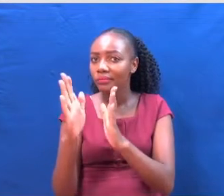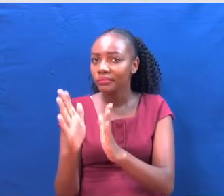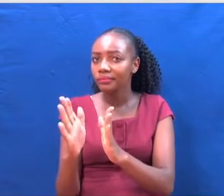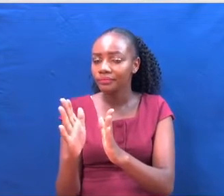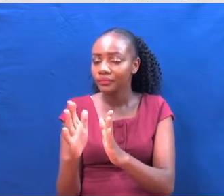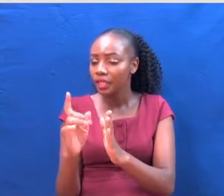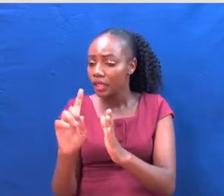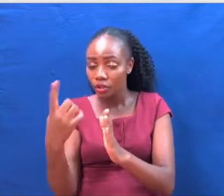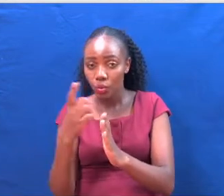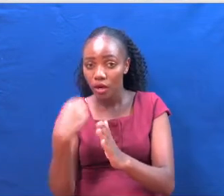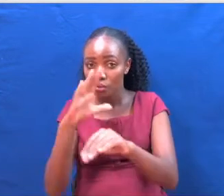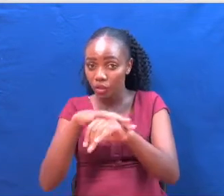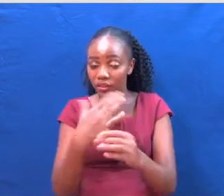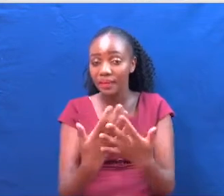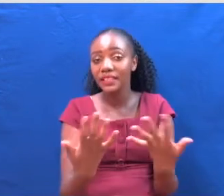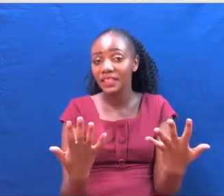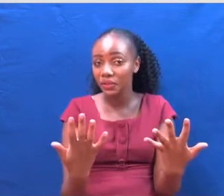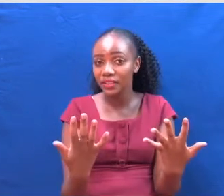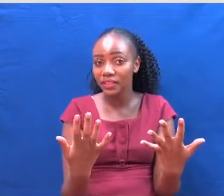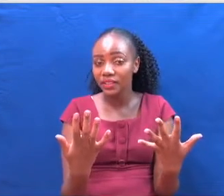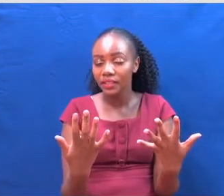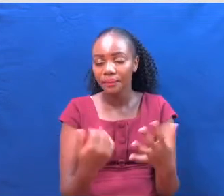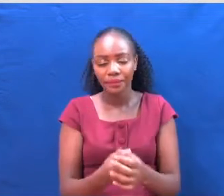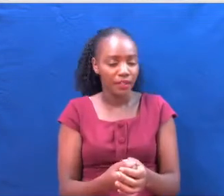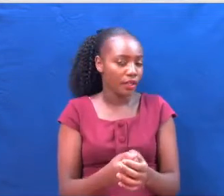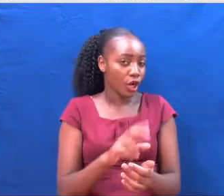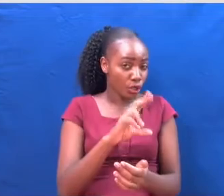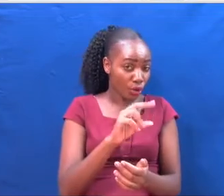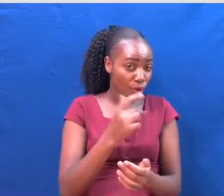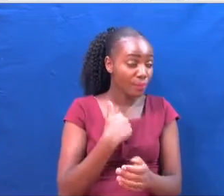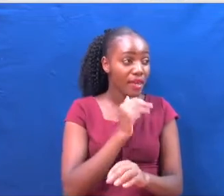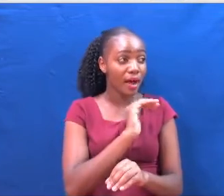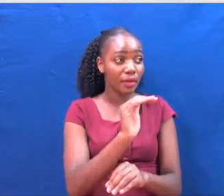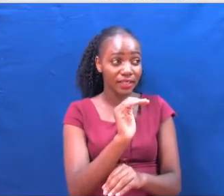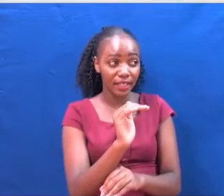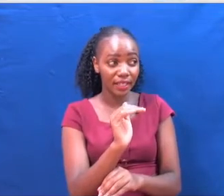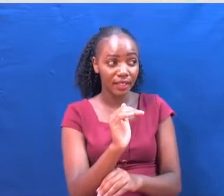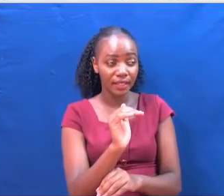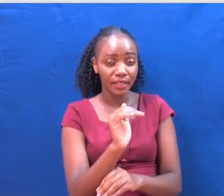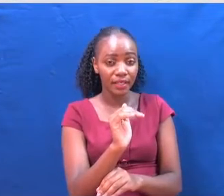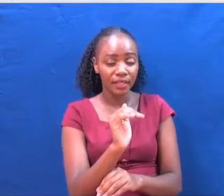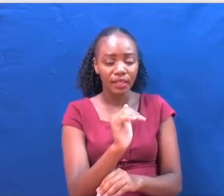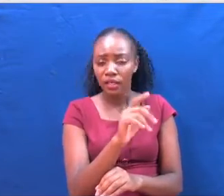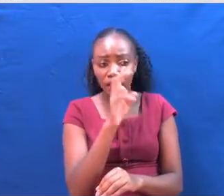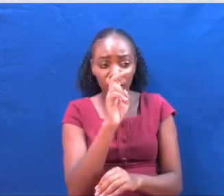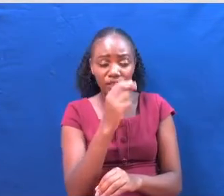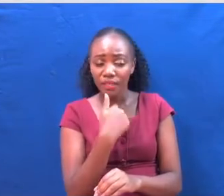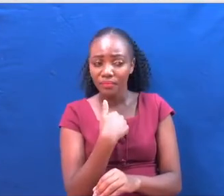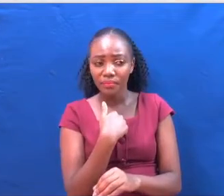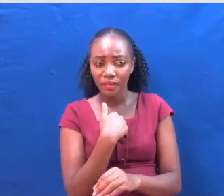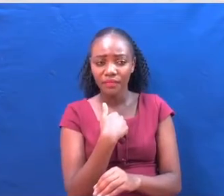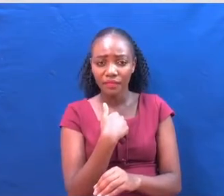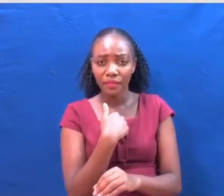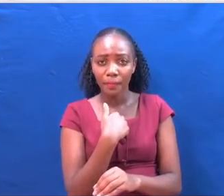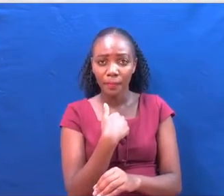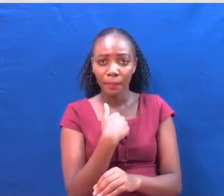first time who got the material. Now, I'm actually just asking on behalf I'm just trying to add this up.